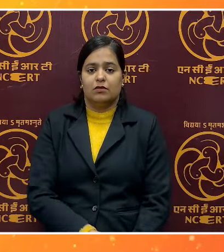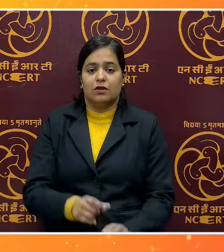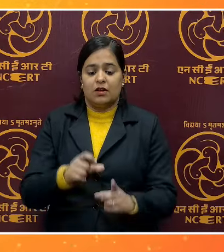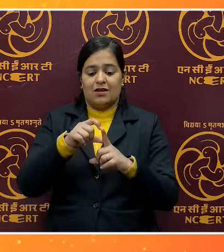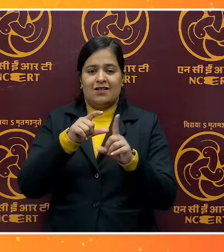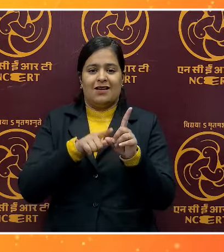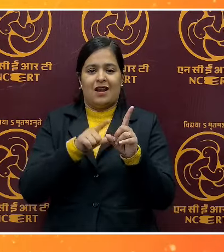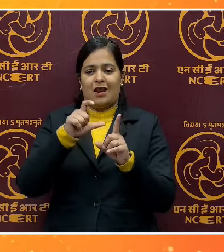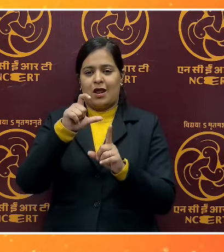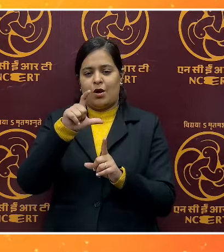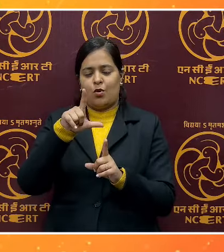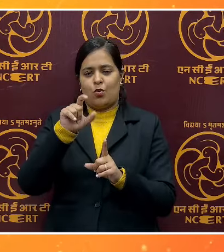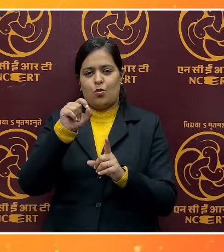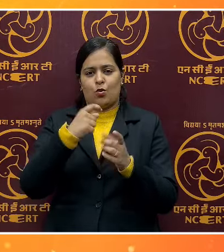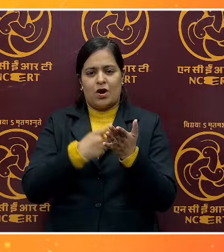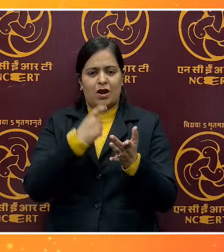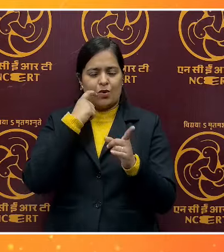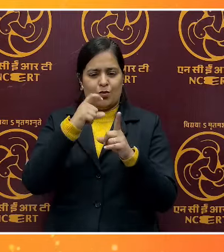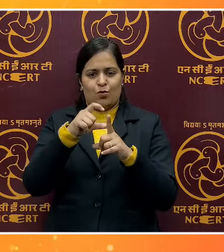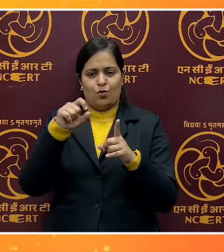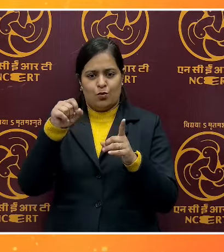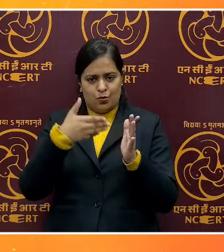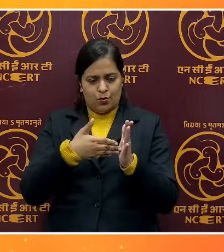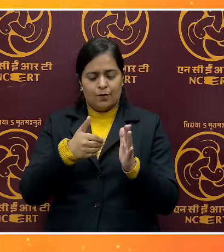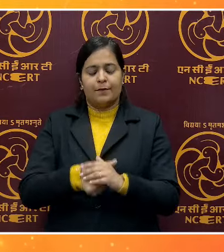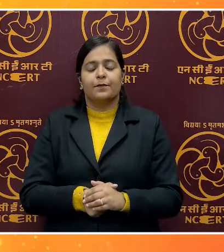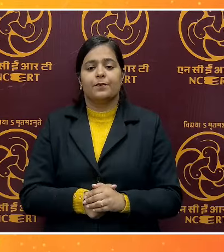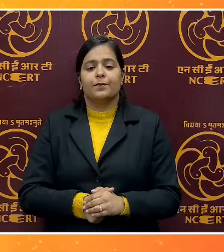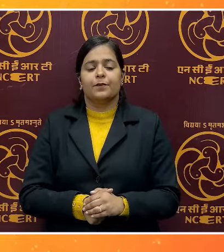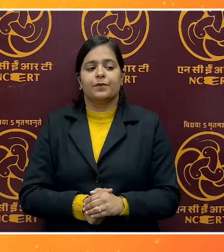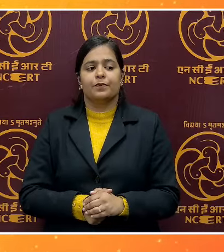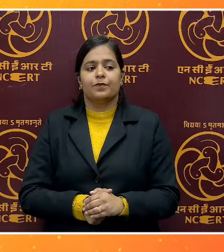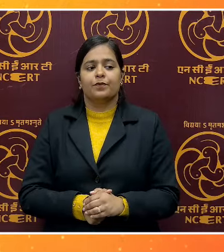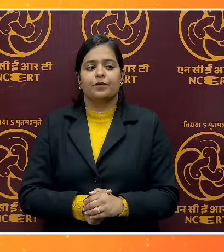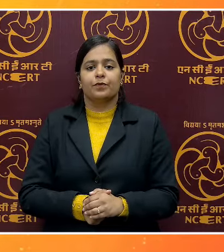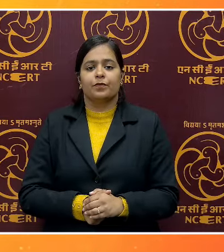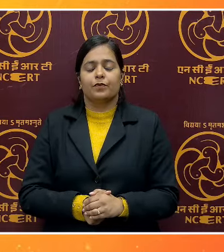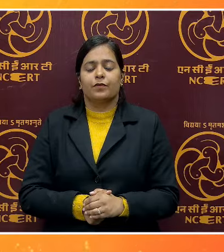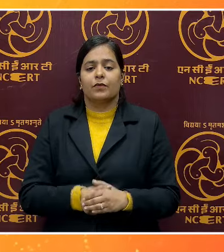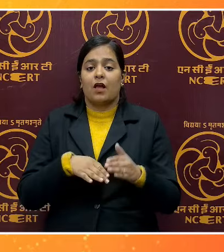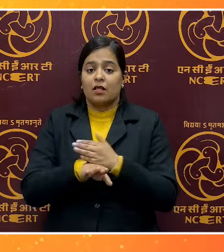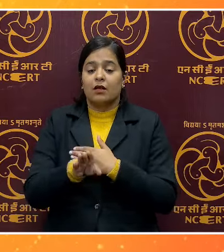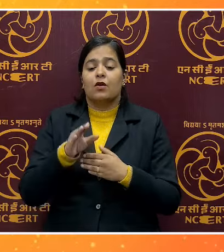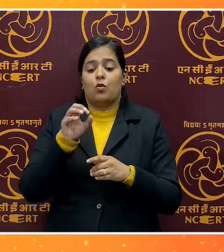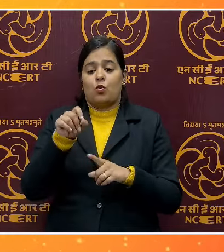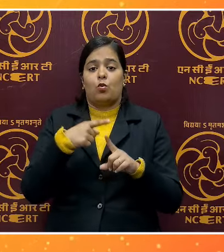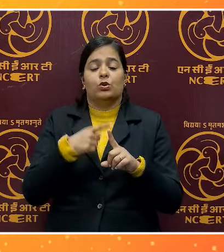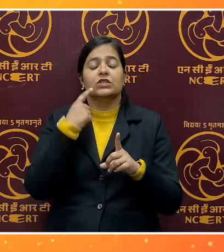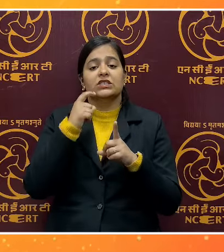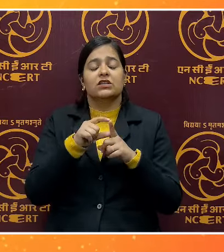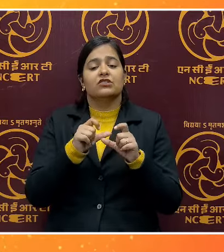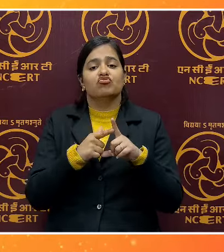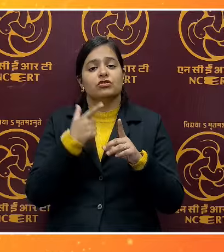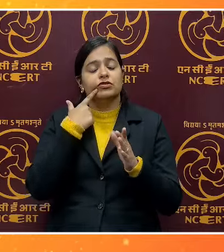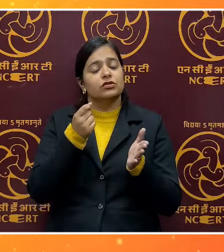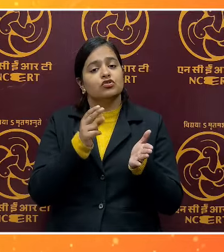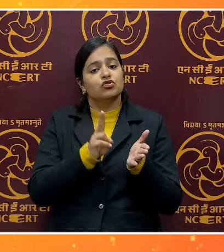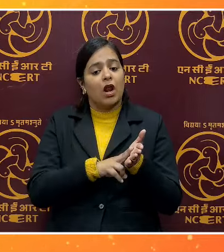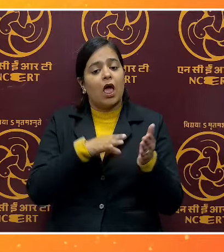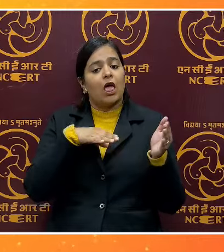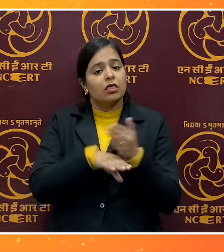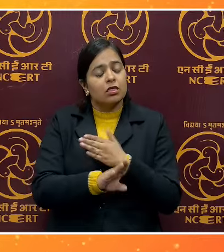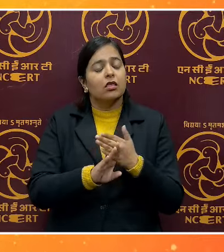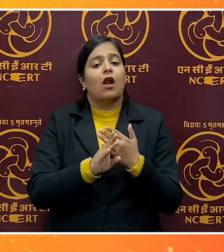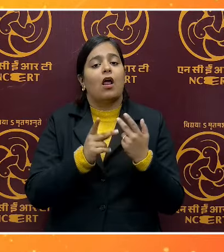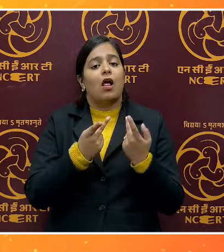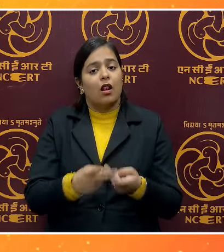Dichlorido, bis, triphenyl phosphine, nickel, and the oxidation state of nickel to be written in